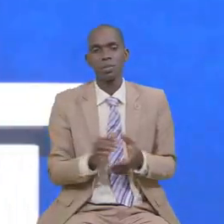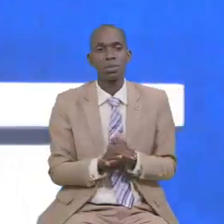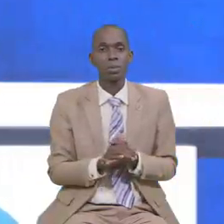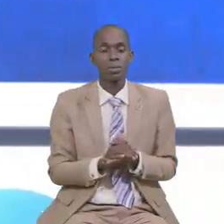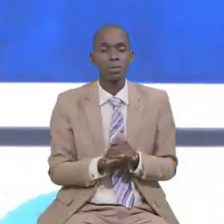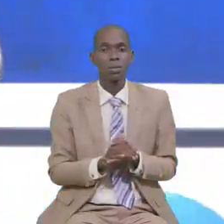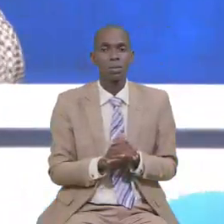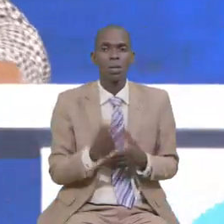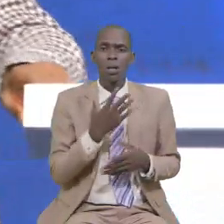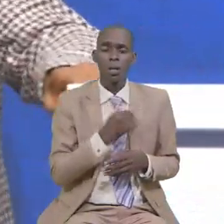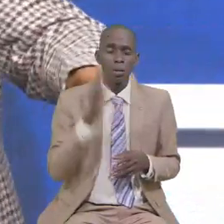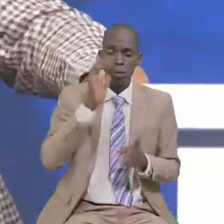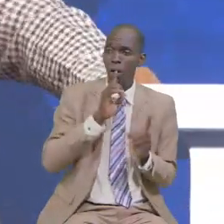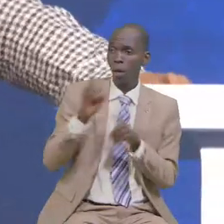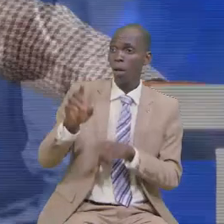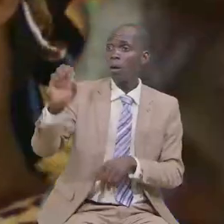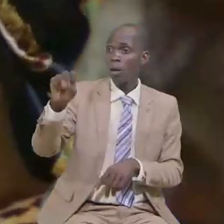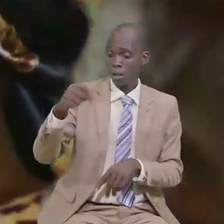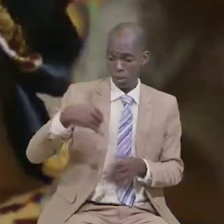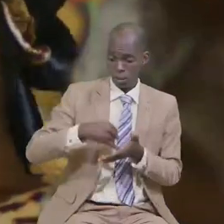And then you will say, yes, it's me.